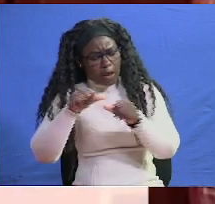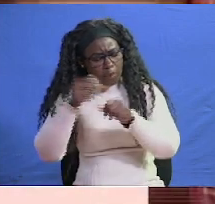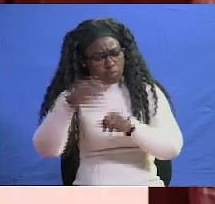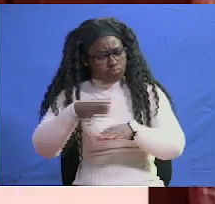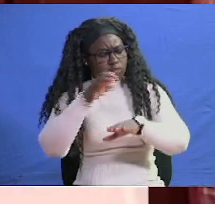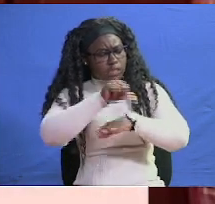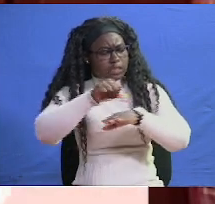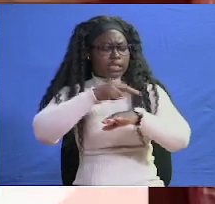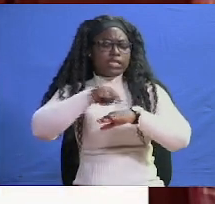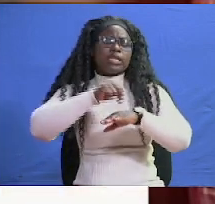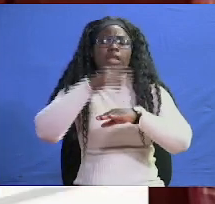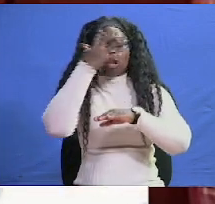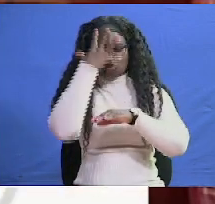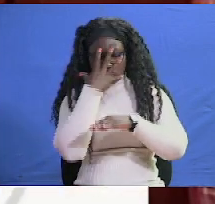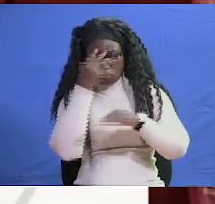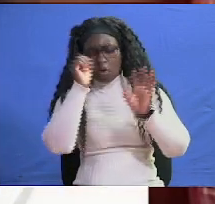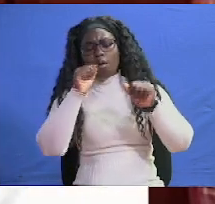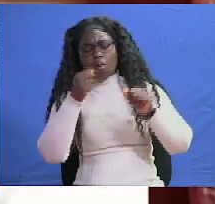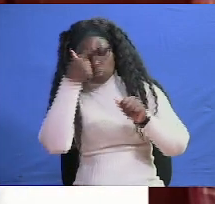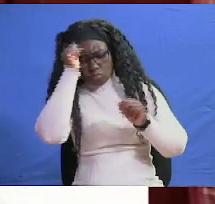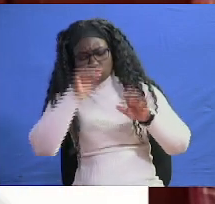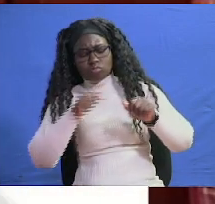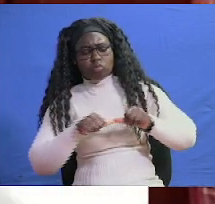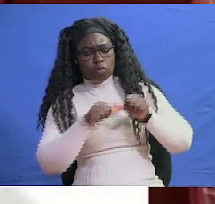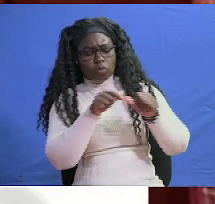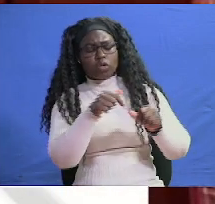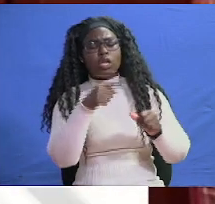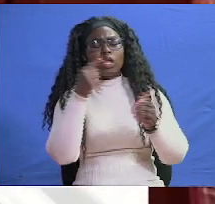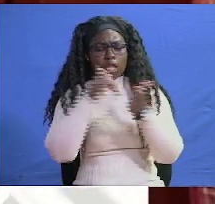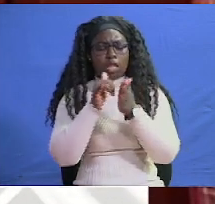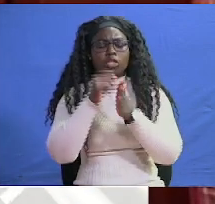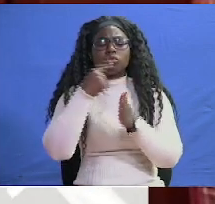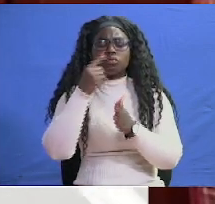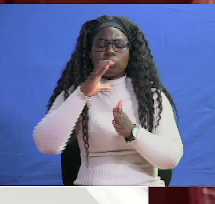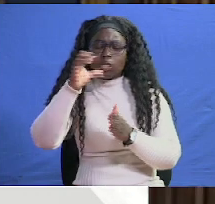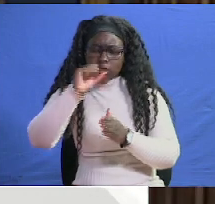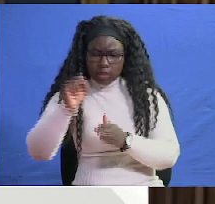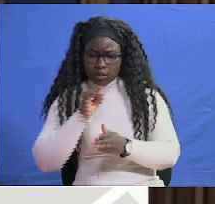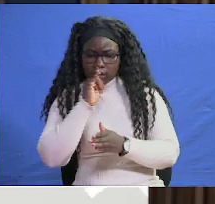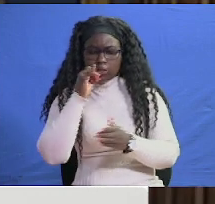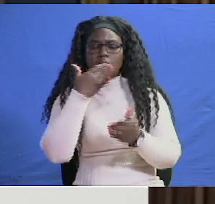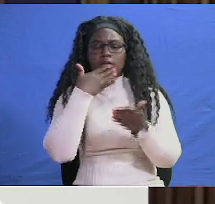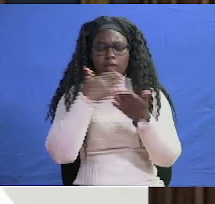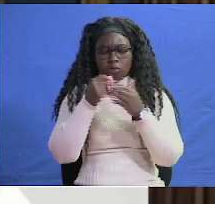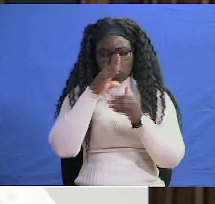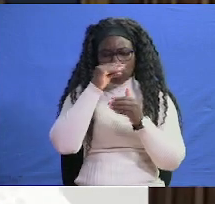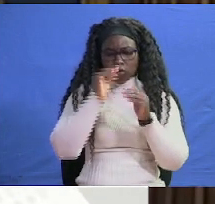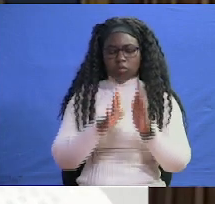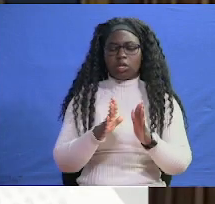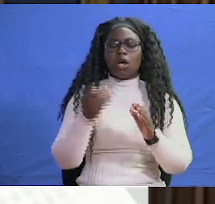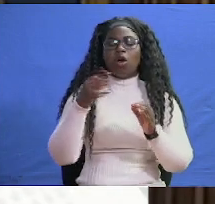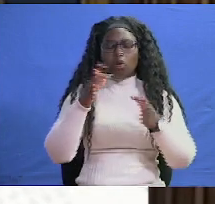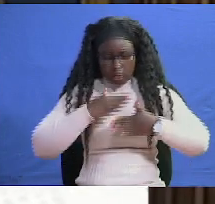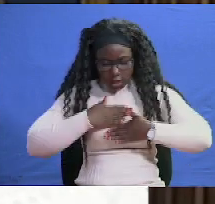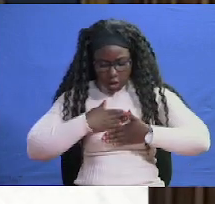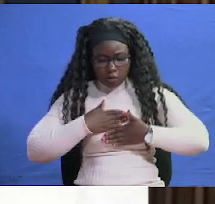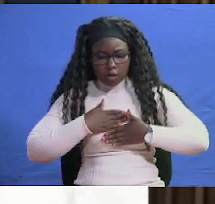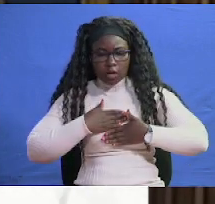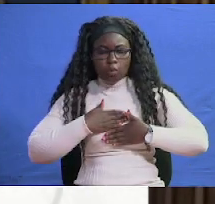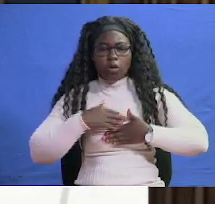shame, because it will continue unabated. That is who Moses Kuria is. I thank you, Mr. Speaker. So, honorable senators,